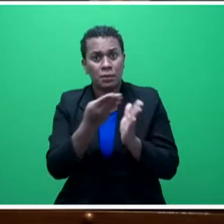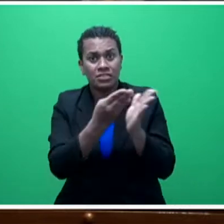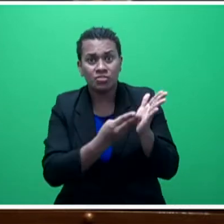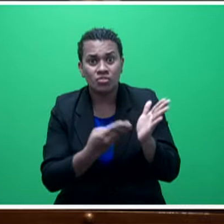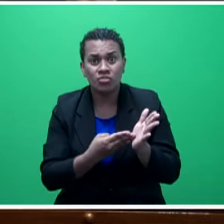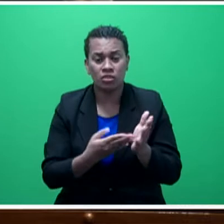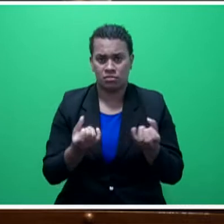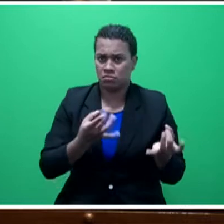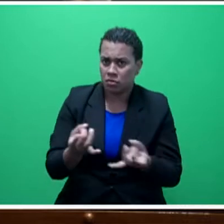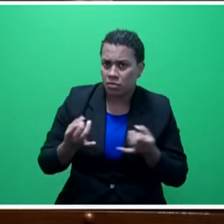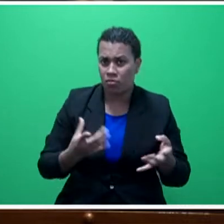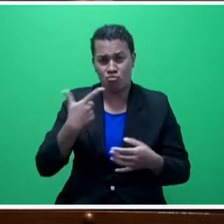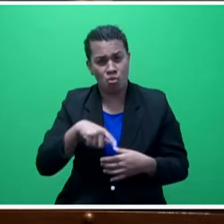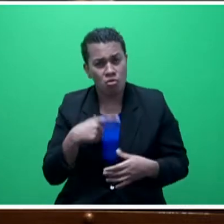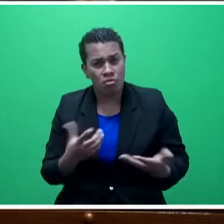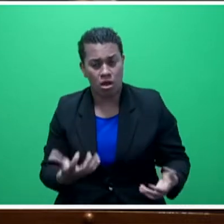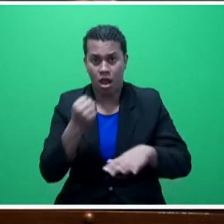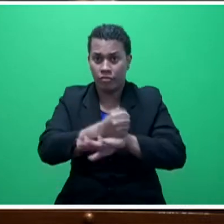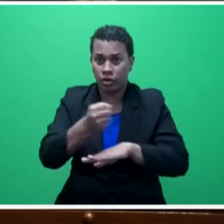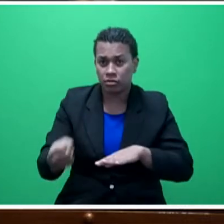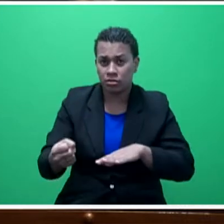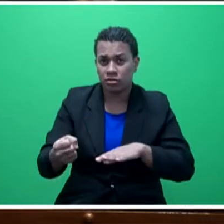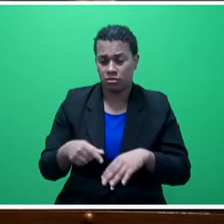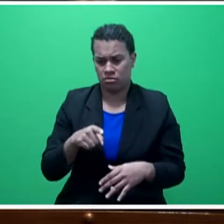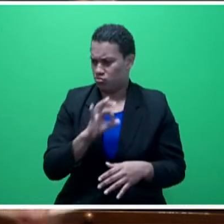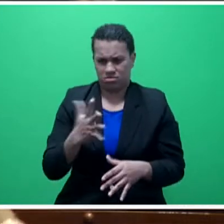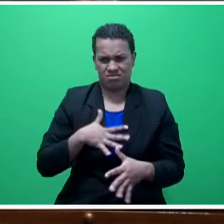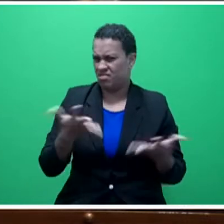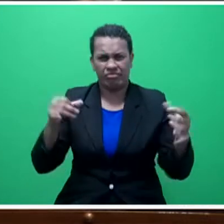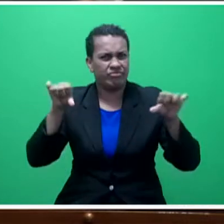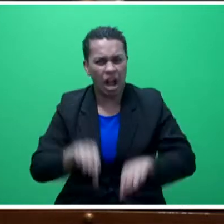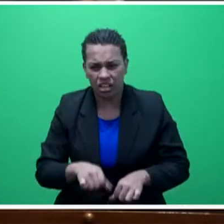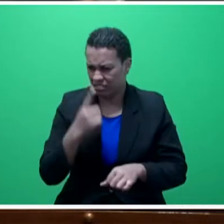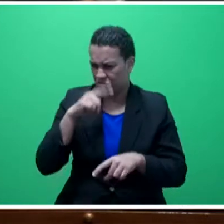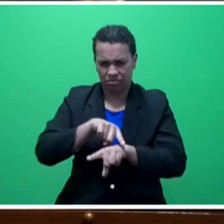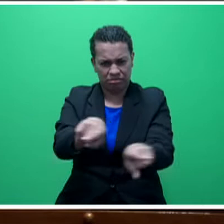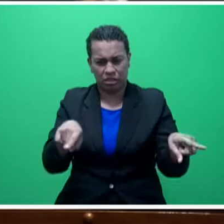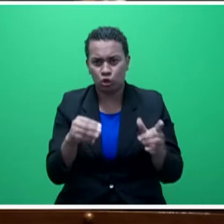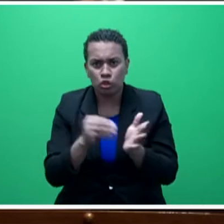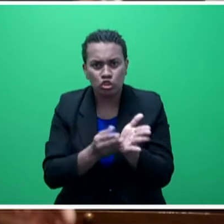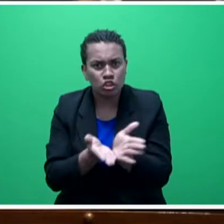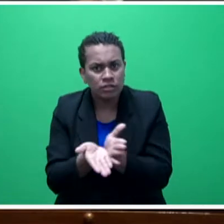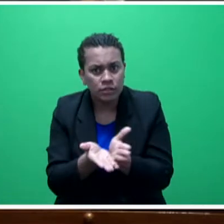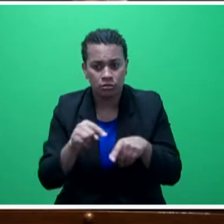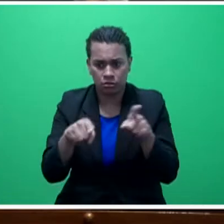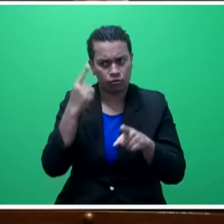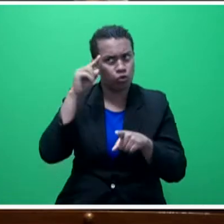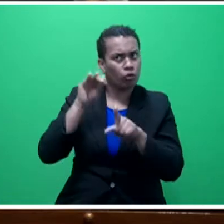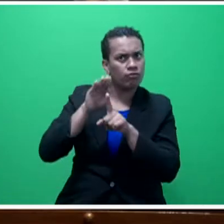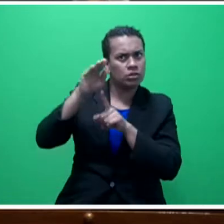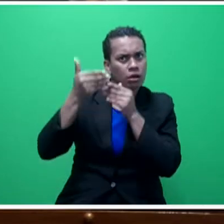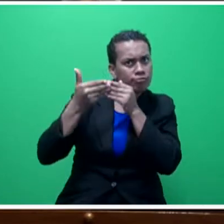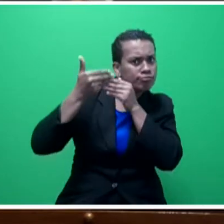the Fijian government does not wish to fail our people, our coming generations at any cost.